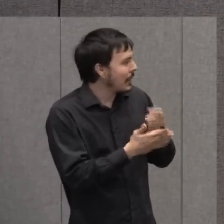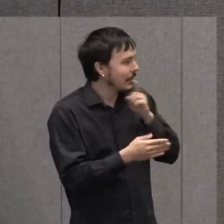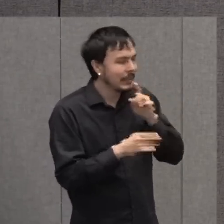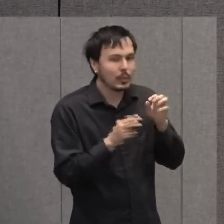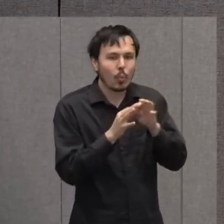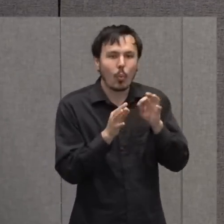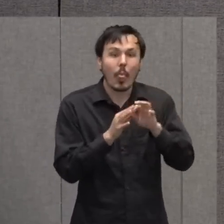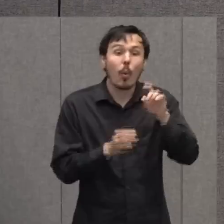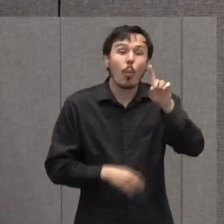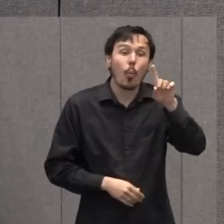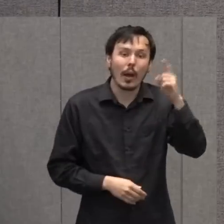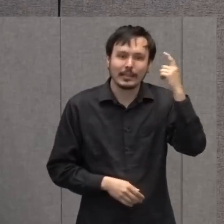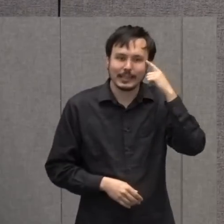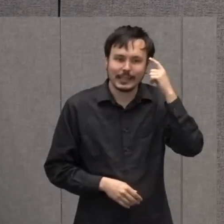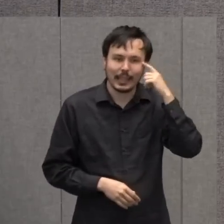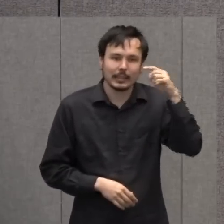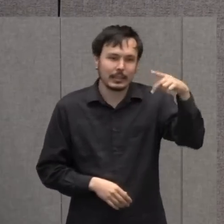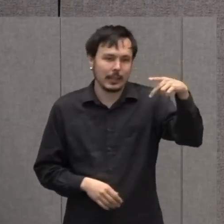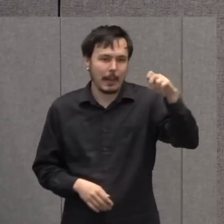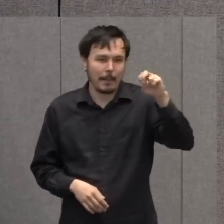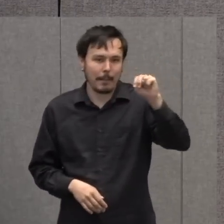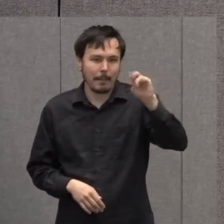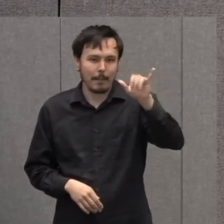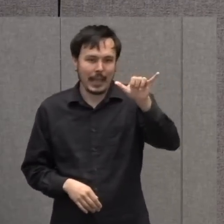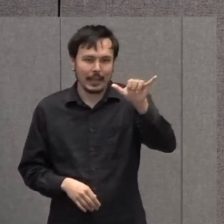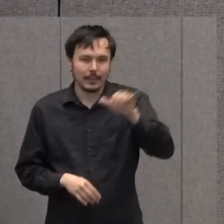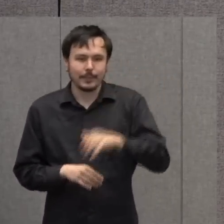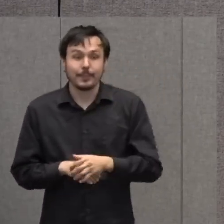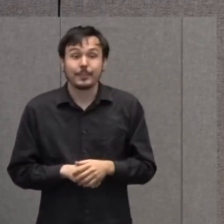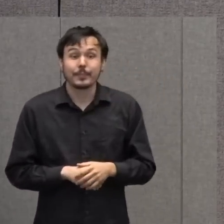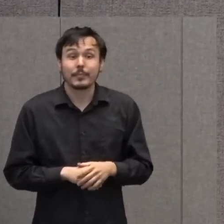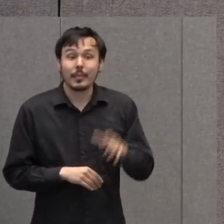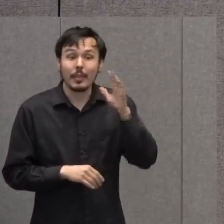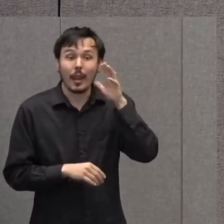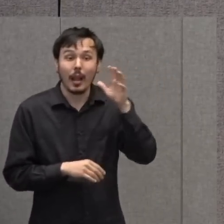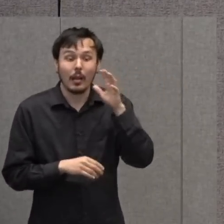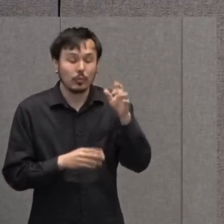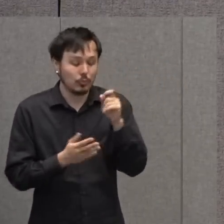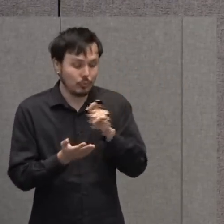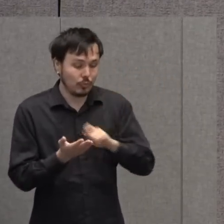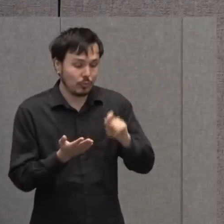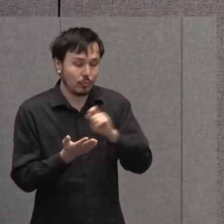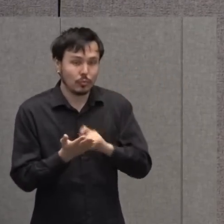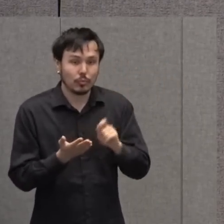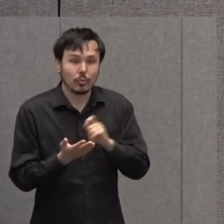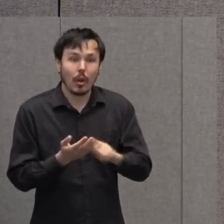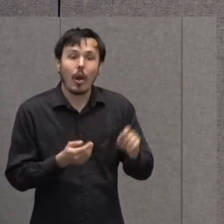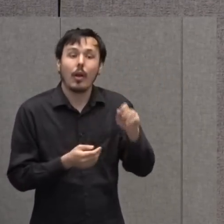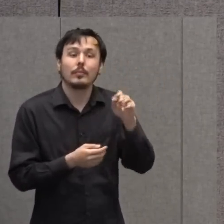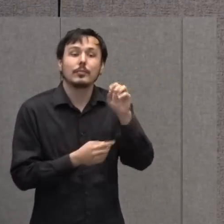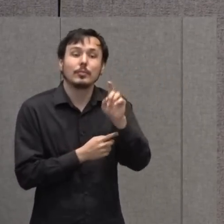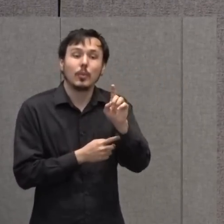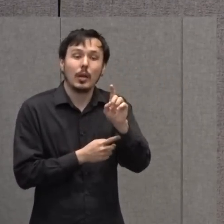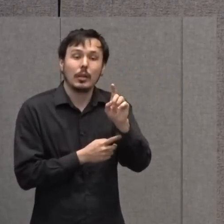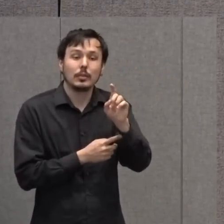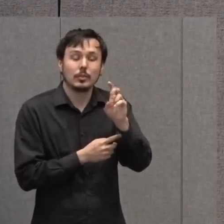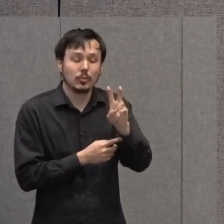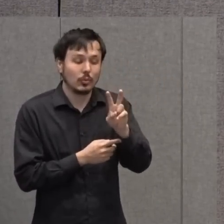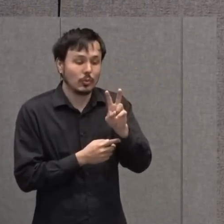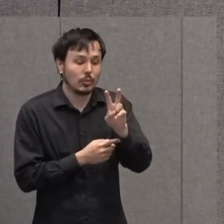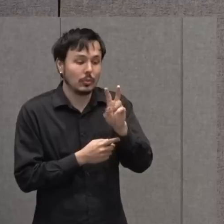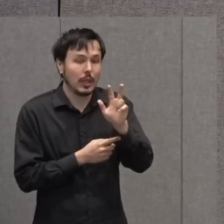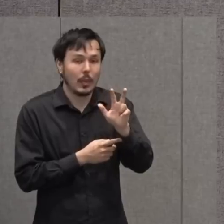penny. The penny, and that's a P. I'm going to use P's. P. 1, 2,